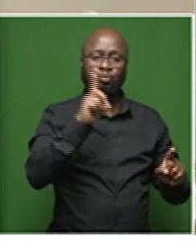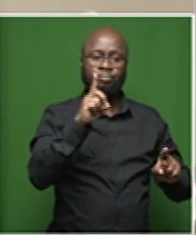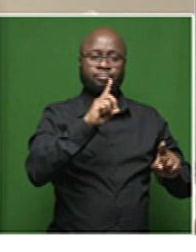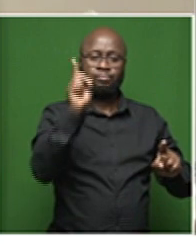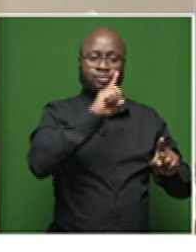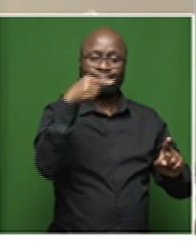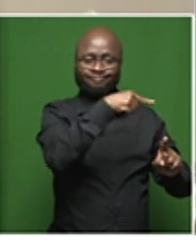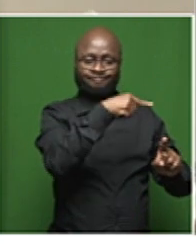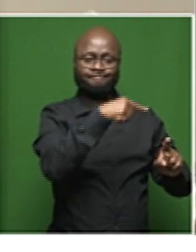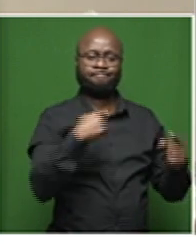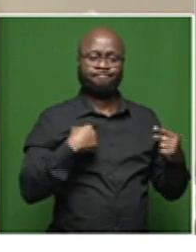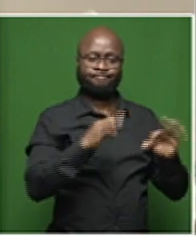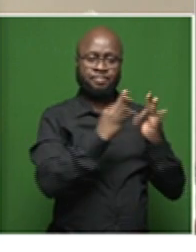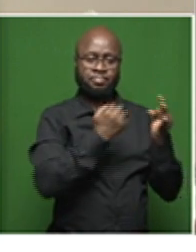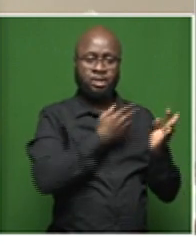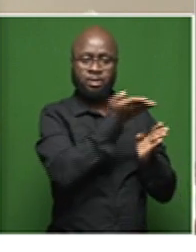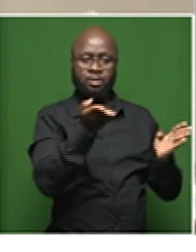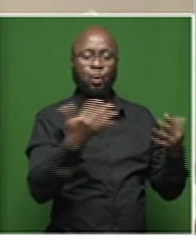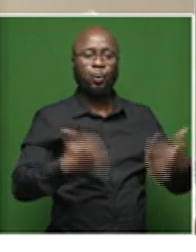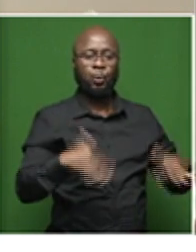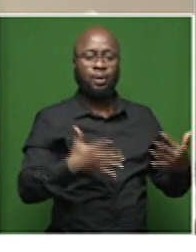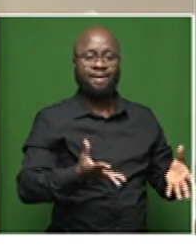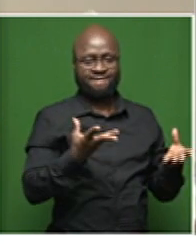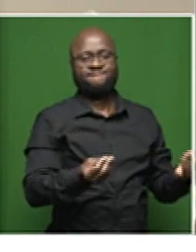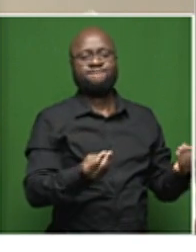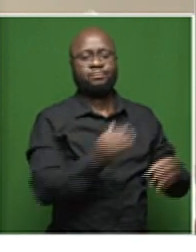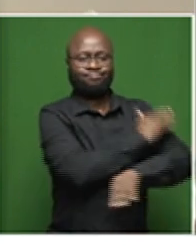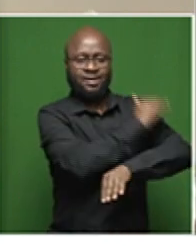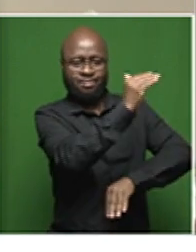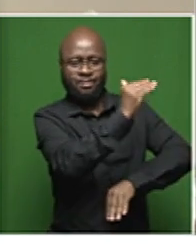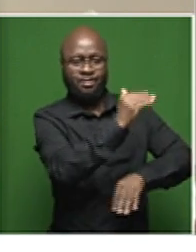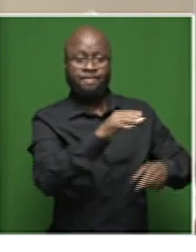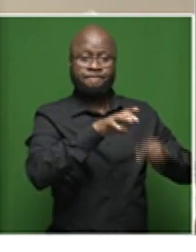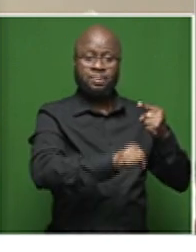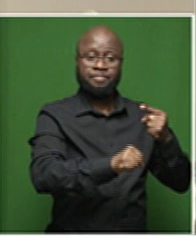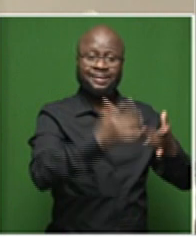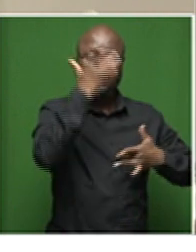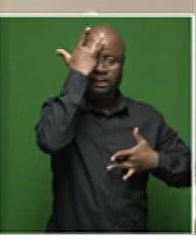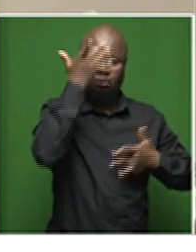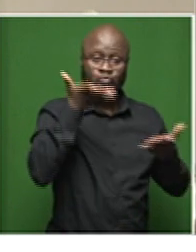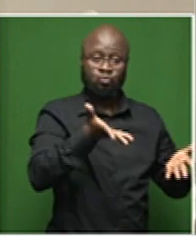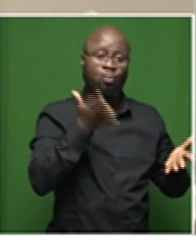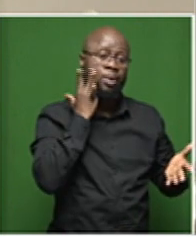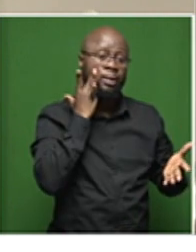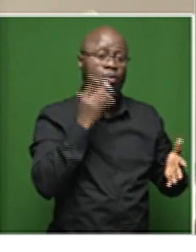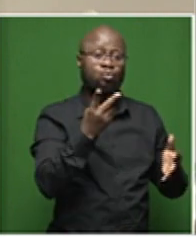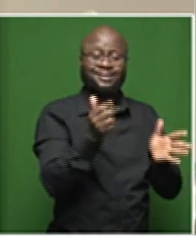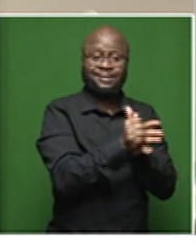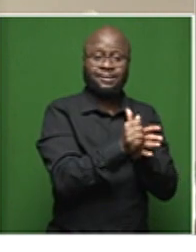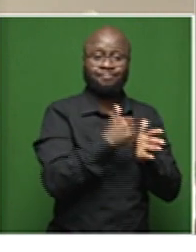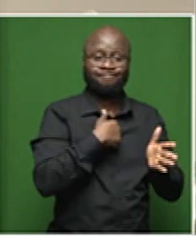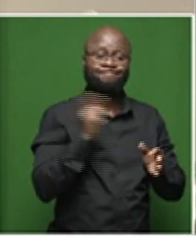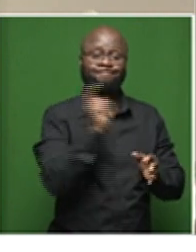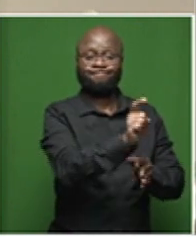family of history of hypertension. I started finding out that I have hypertension in 2016 When I went to the clinic to